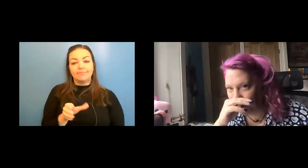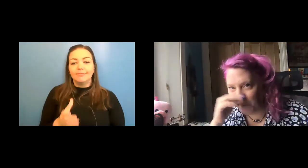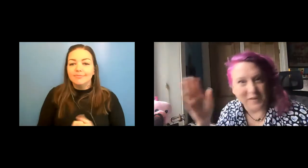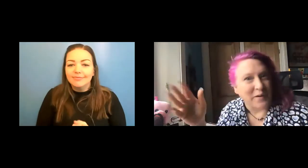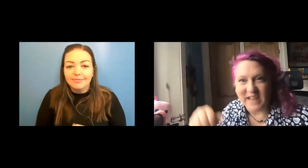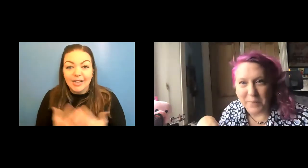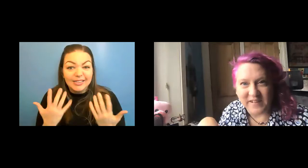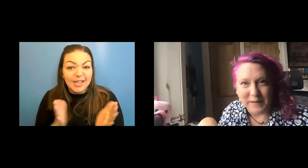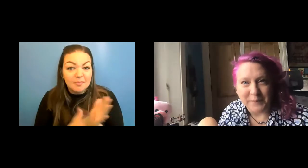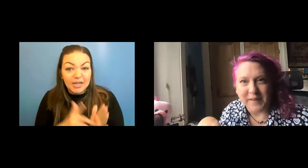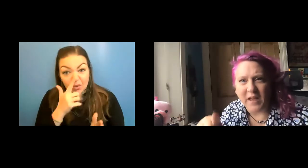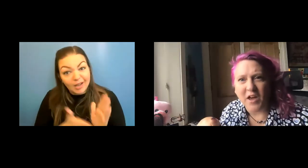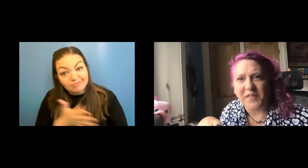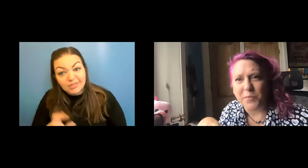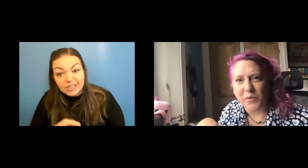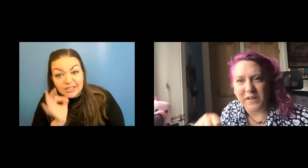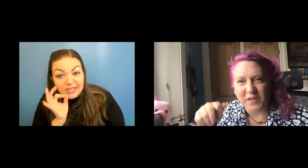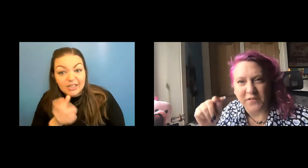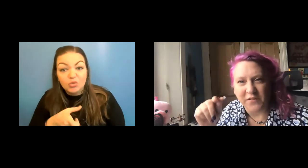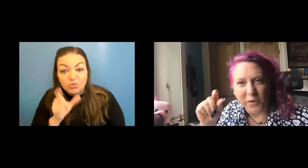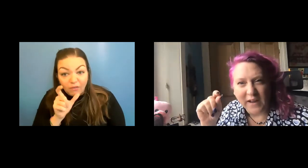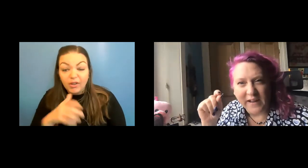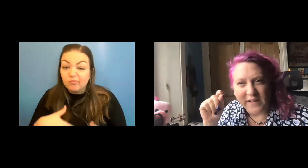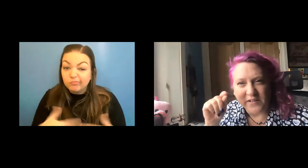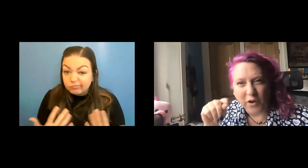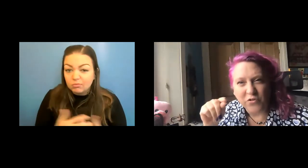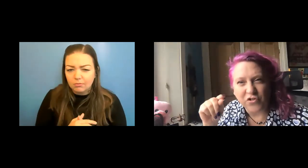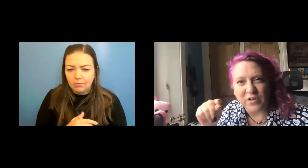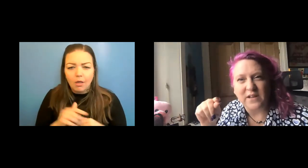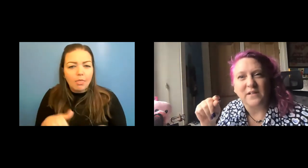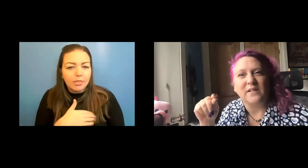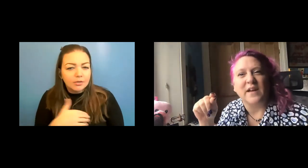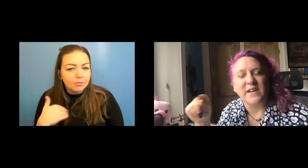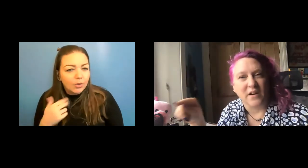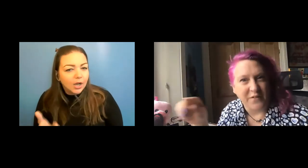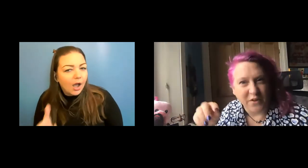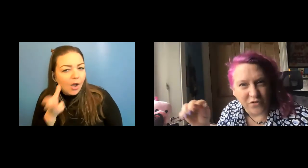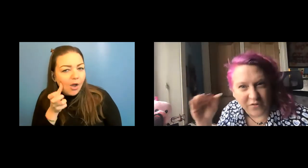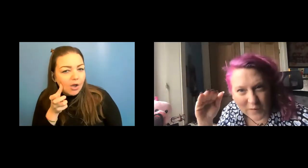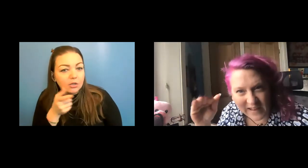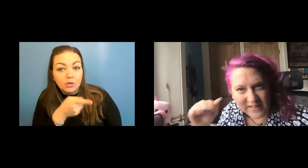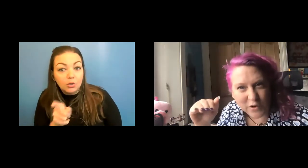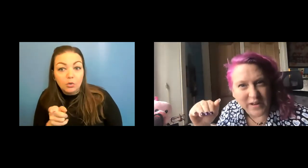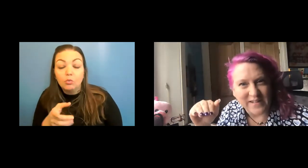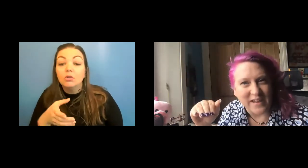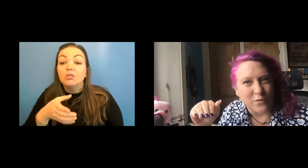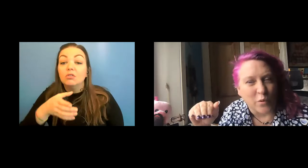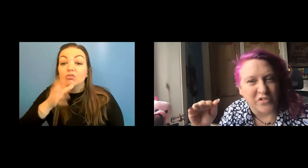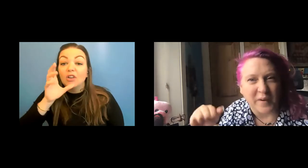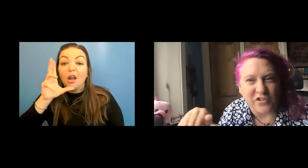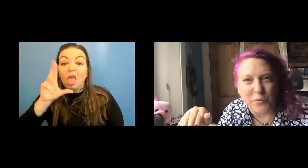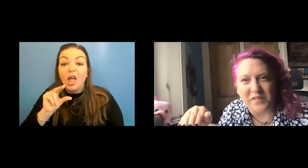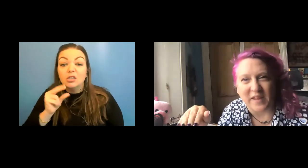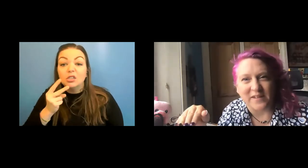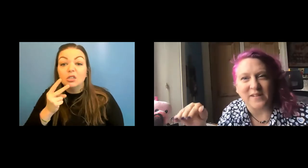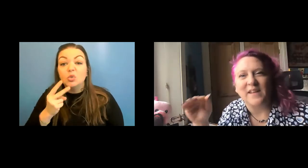to go get a cup of tea. I heard this morning that if you don't drink enough, if you lessen your intake of water